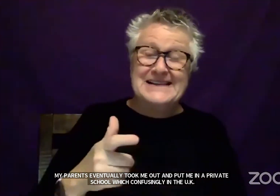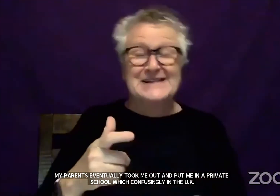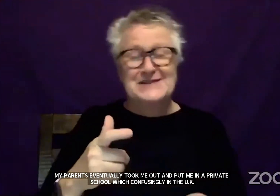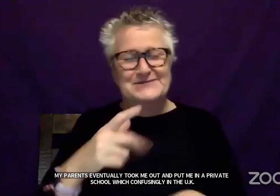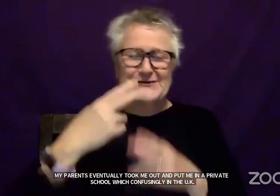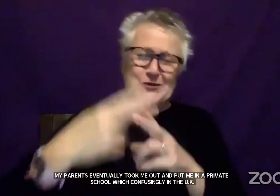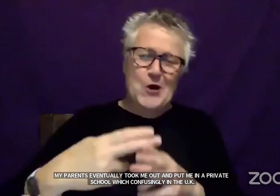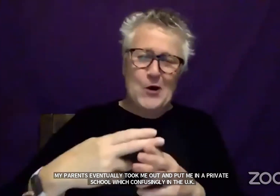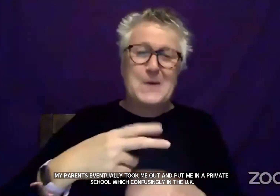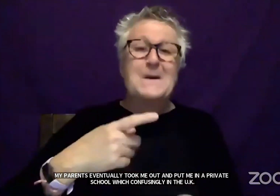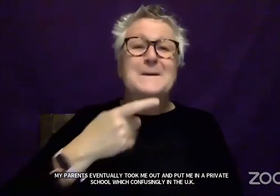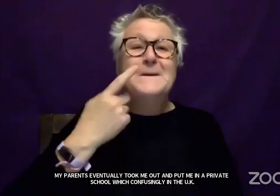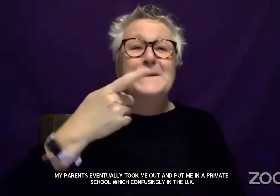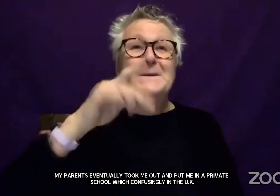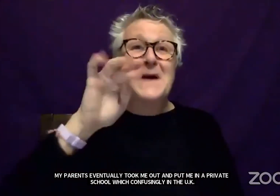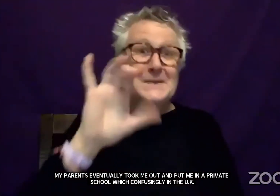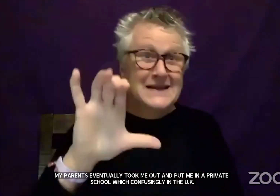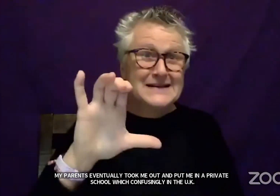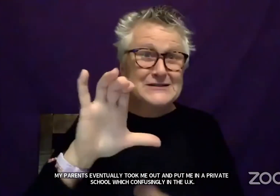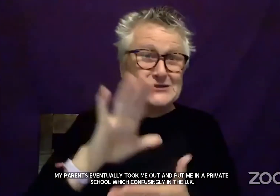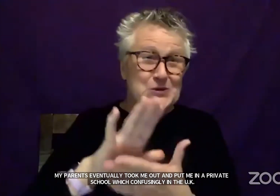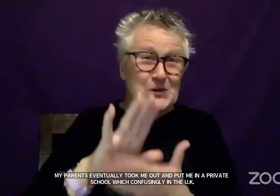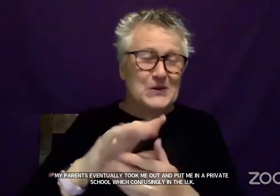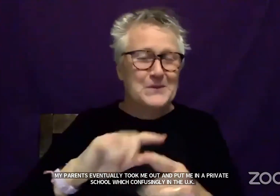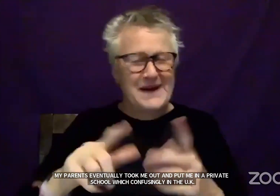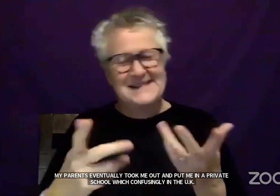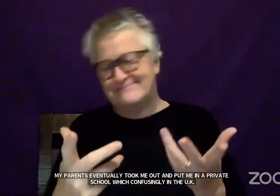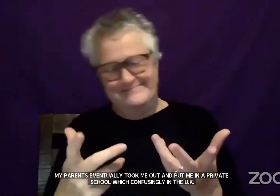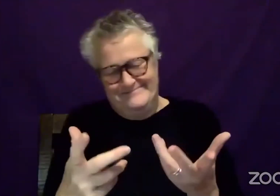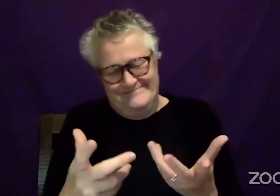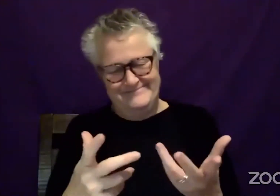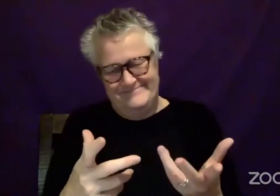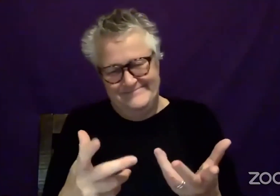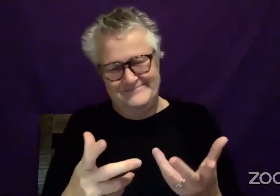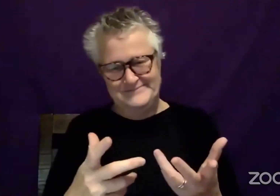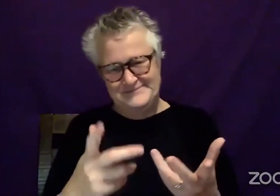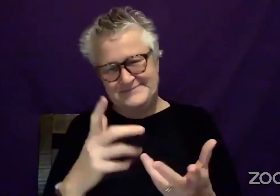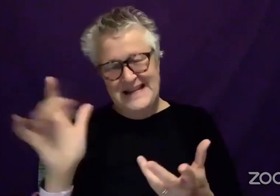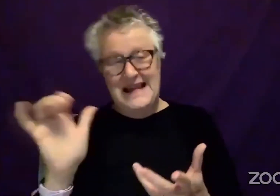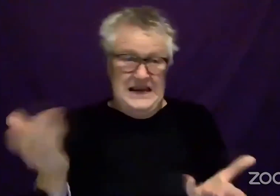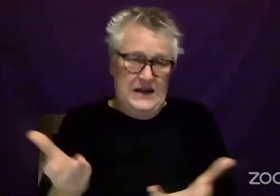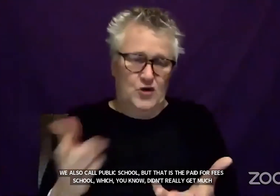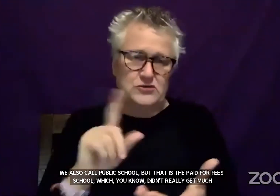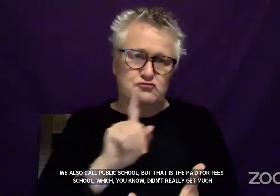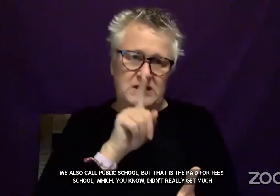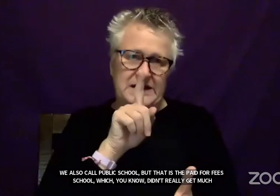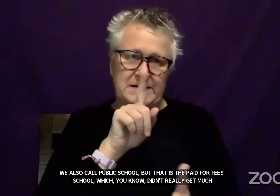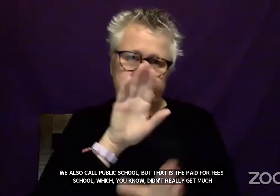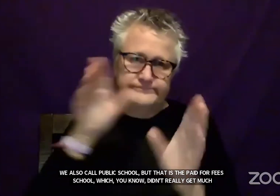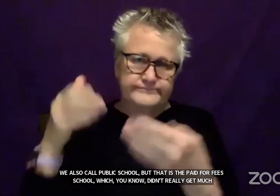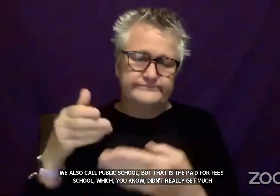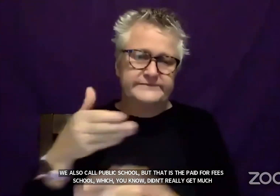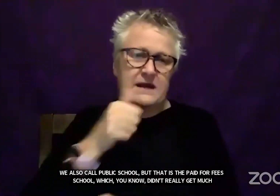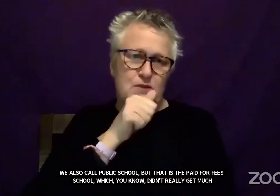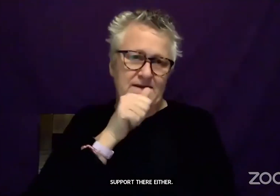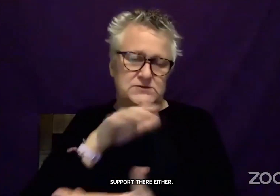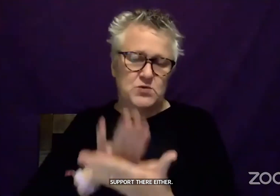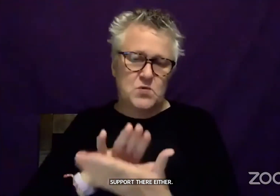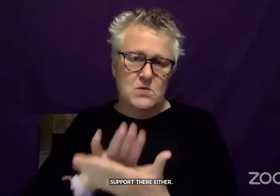school, which, you know, didn't really get much support there either. And then